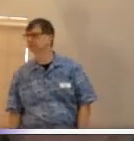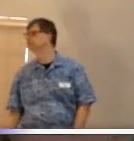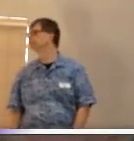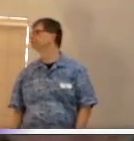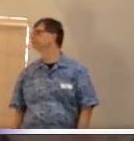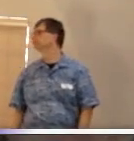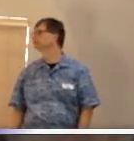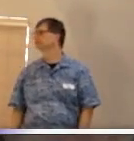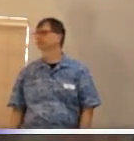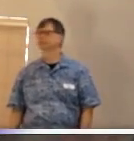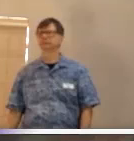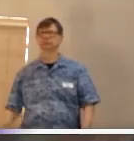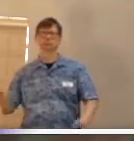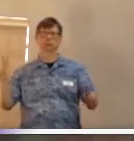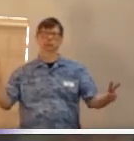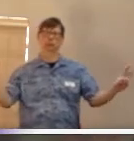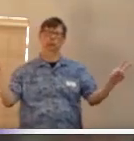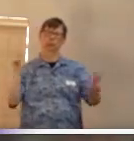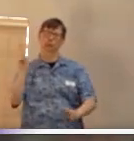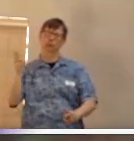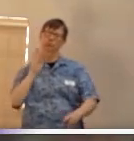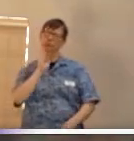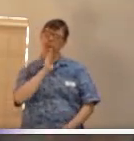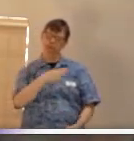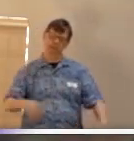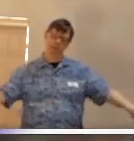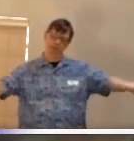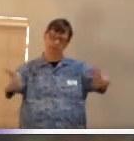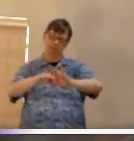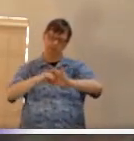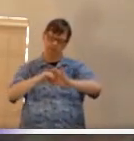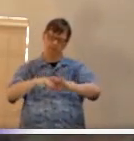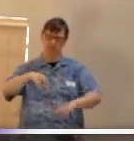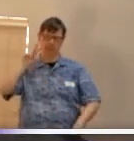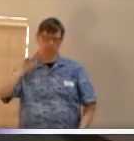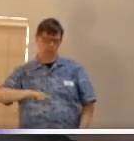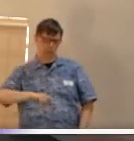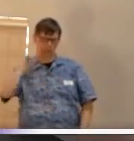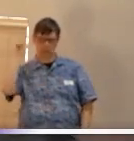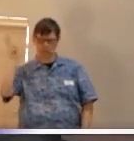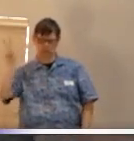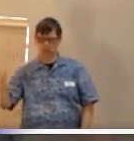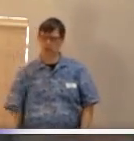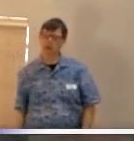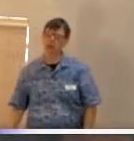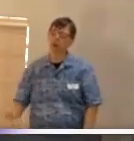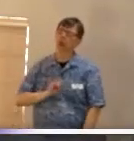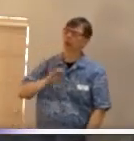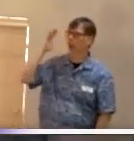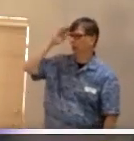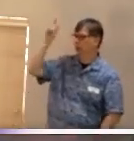So these two beings vibrating found one another. And what I started to think about was, how does